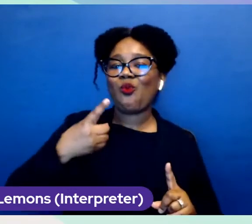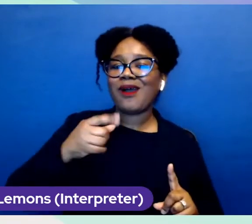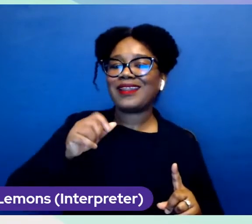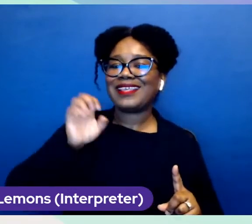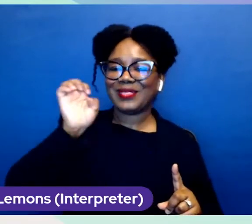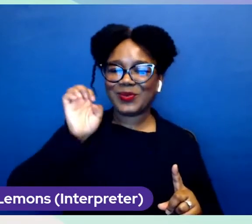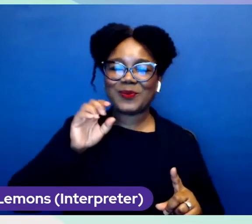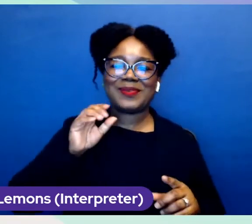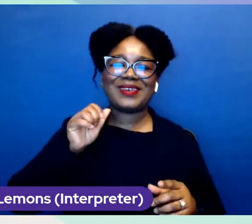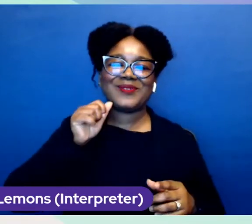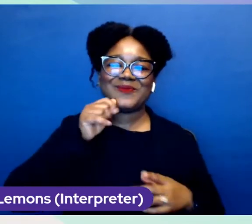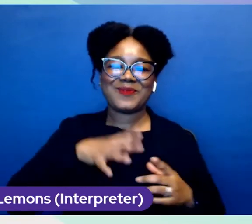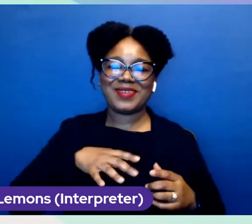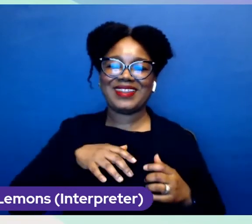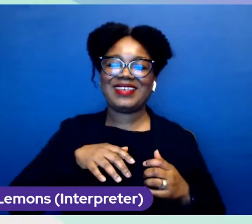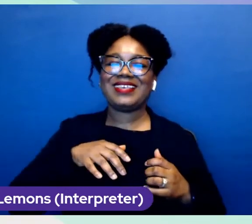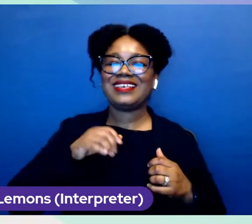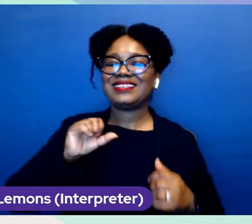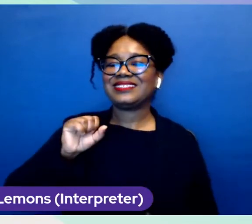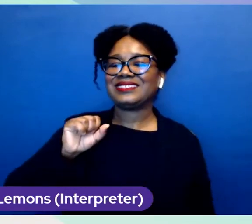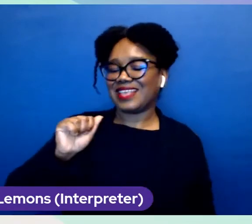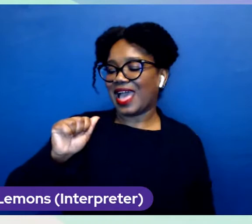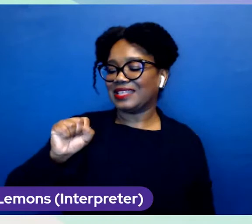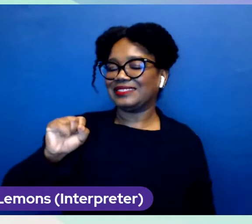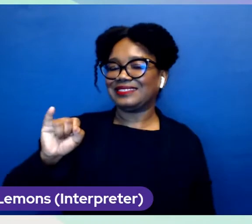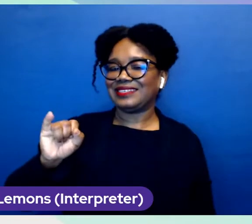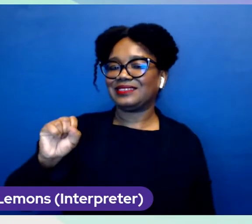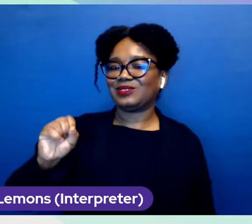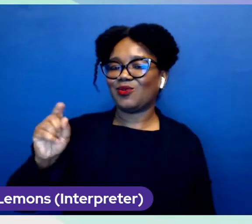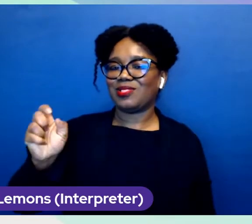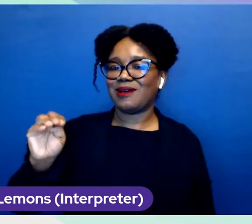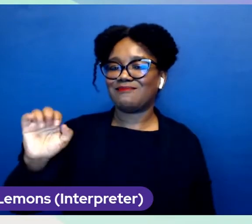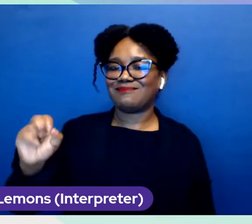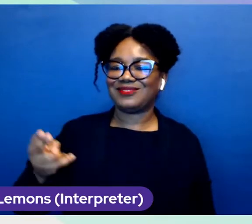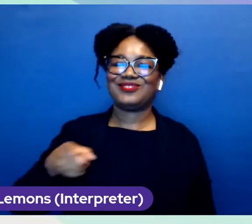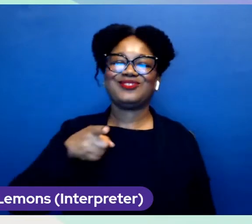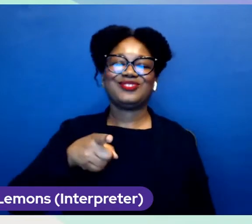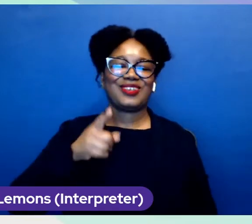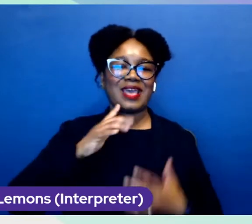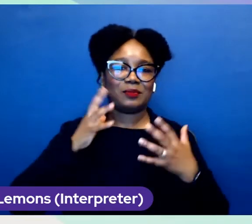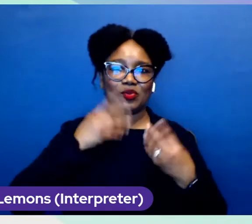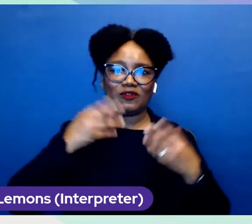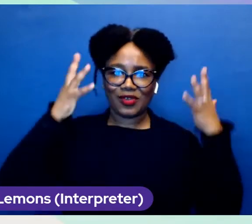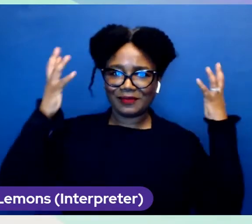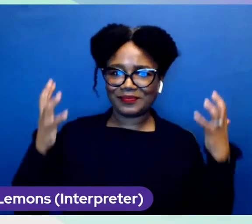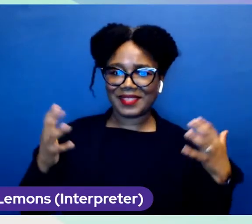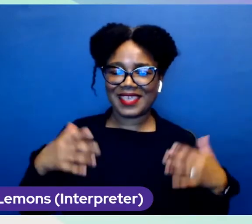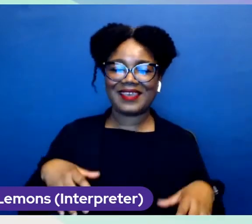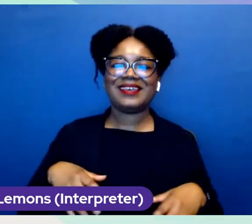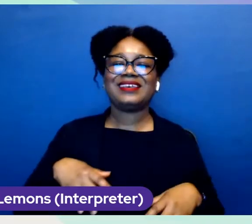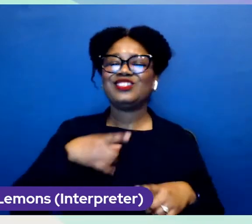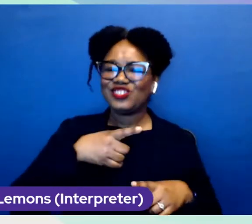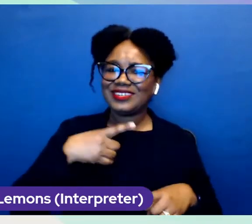hair. I see Salamnesh saying that, you know, we can all share the water of the